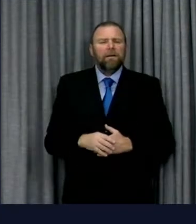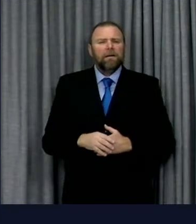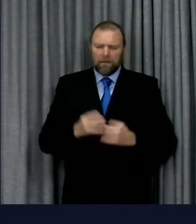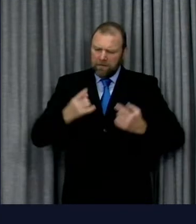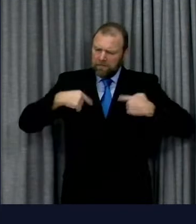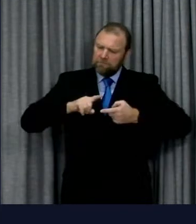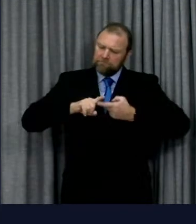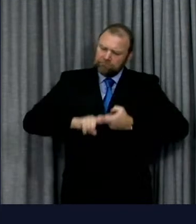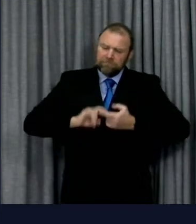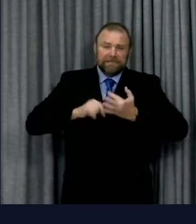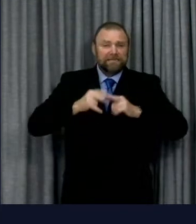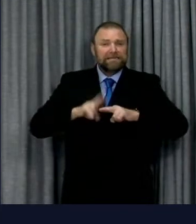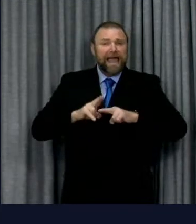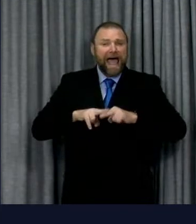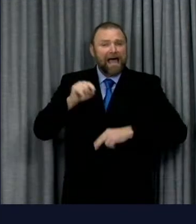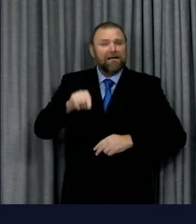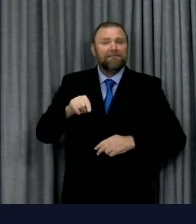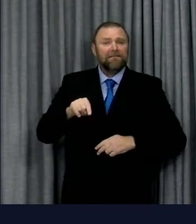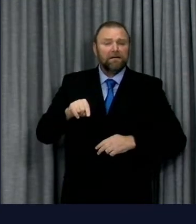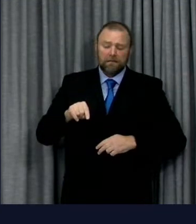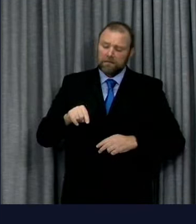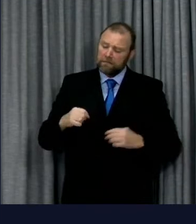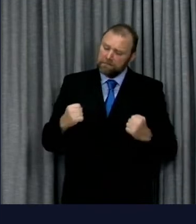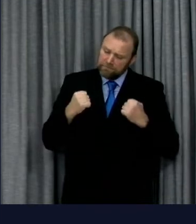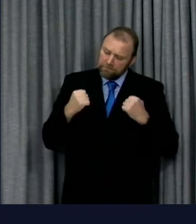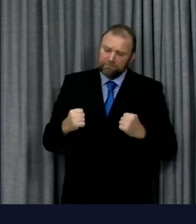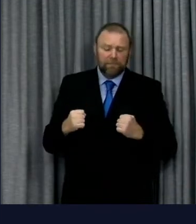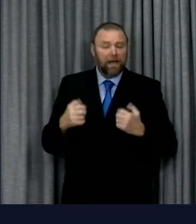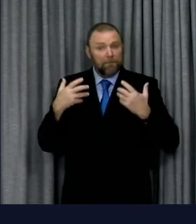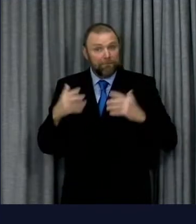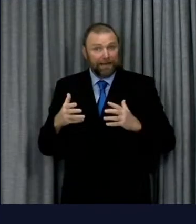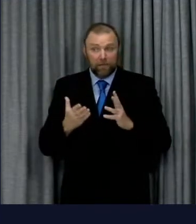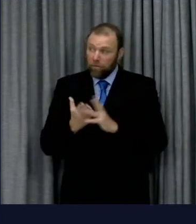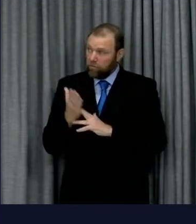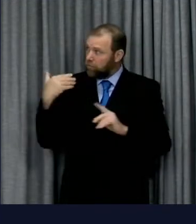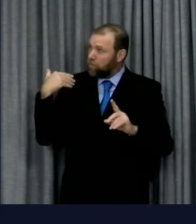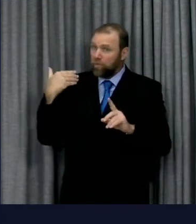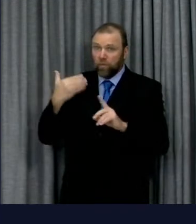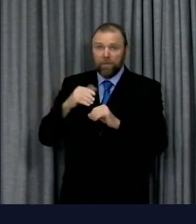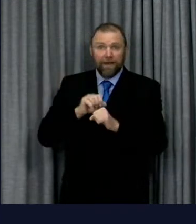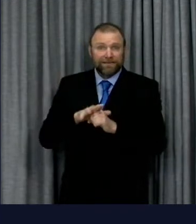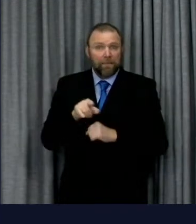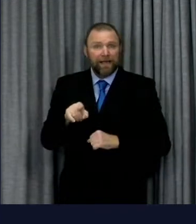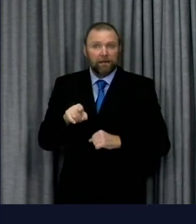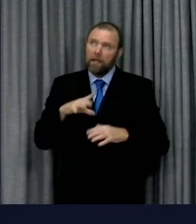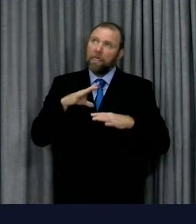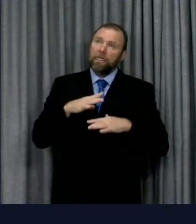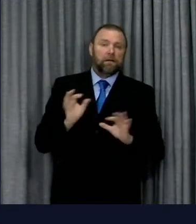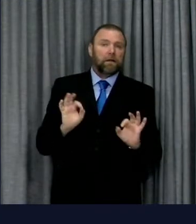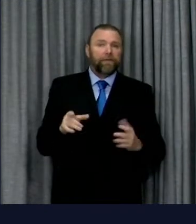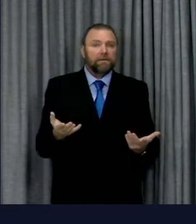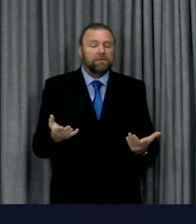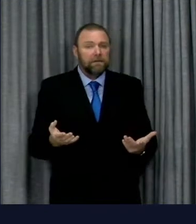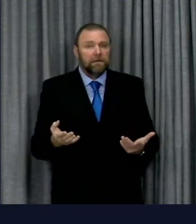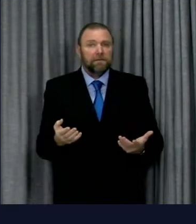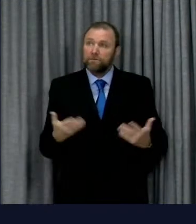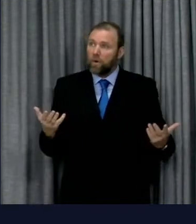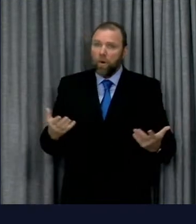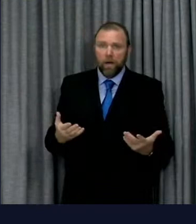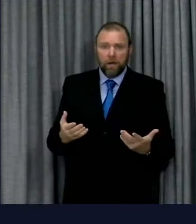after people are staff who've been doing this throughout the pandemic, and they are absolutely